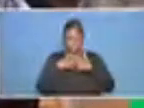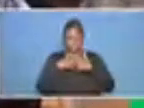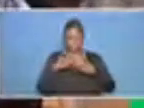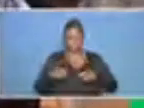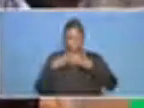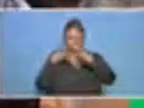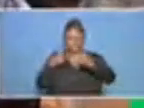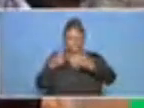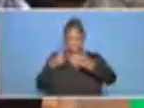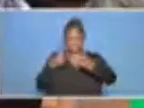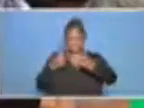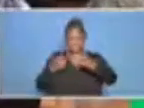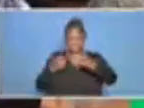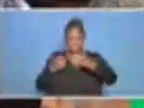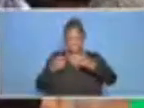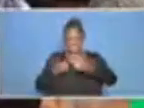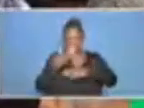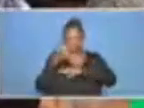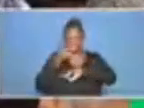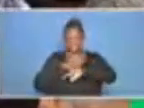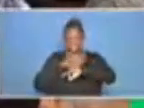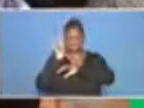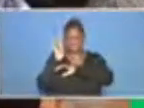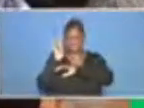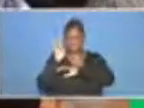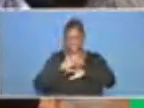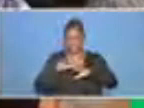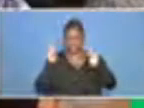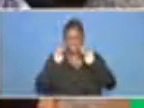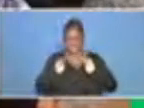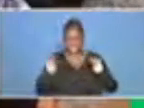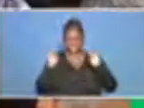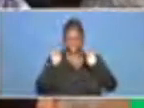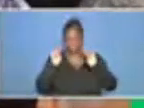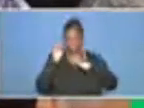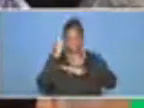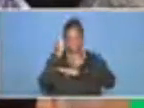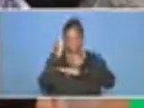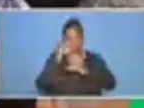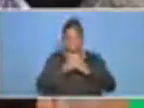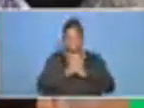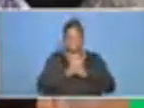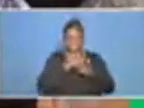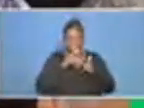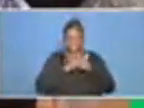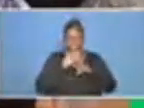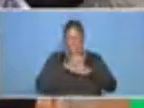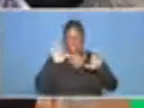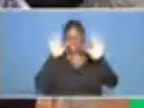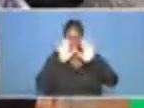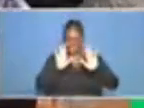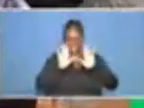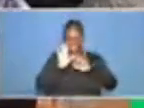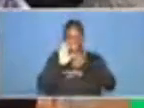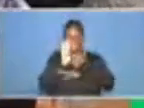available after 7 p.m. on Monday evening. On Sunday,